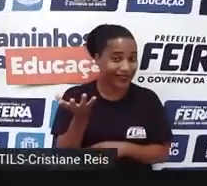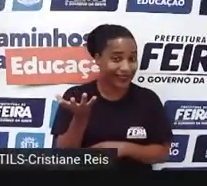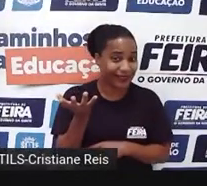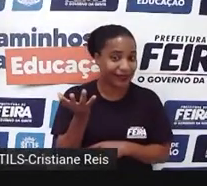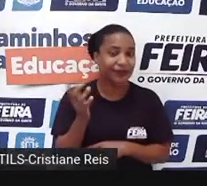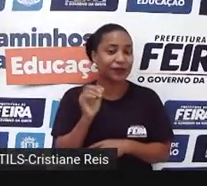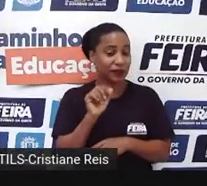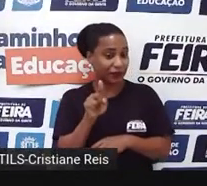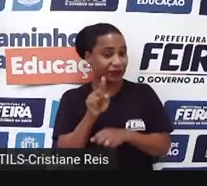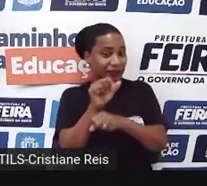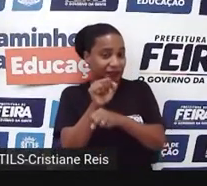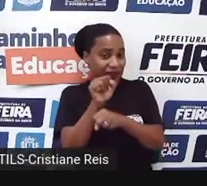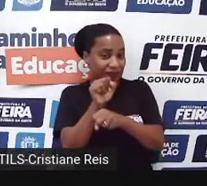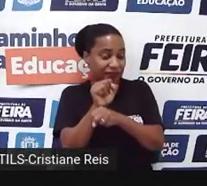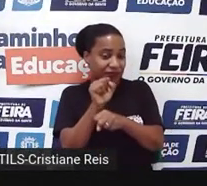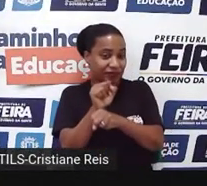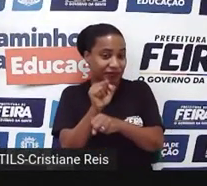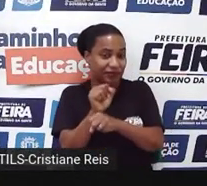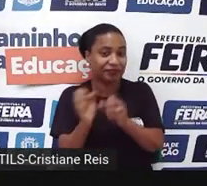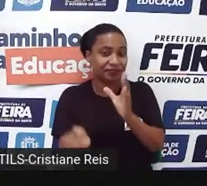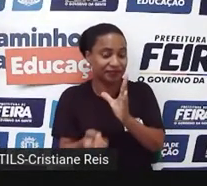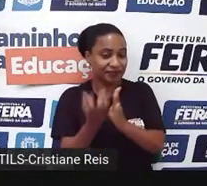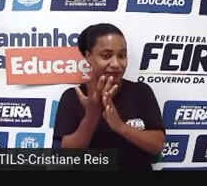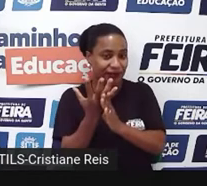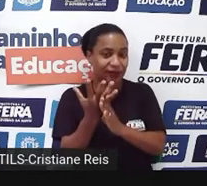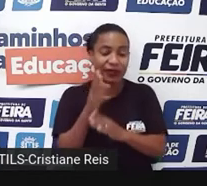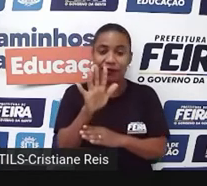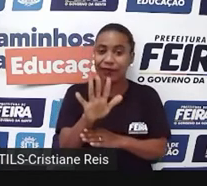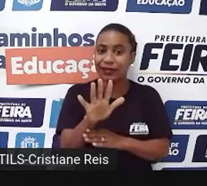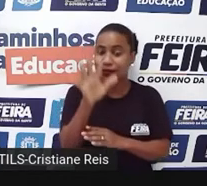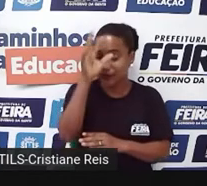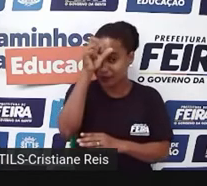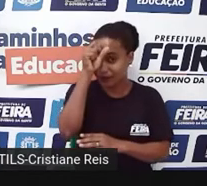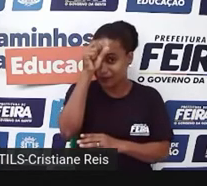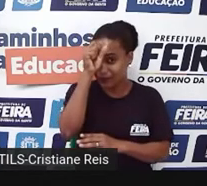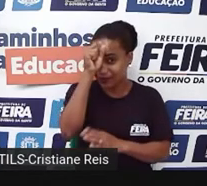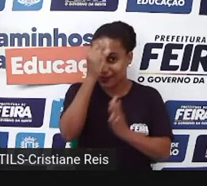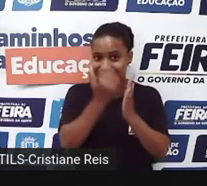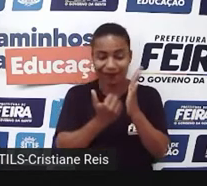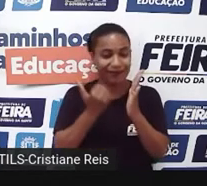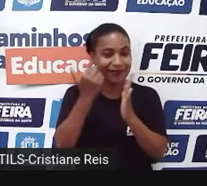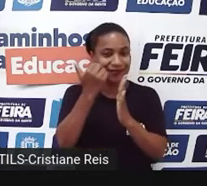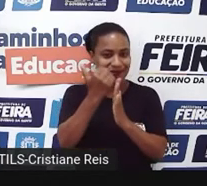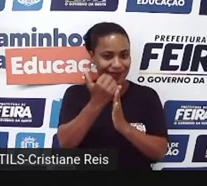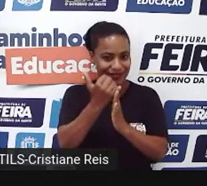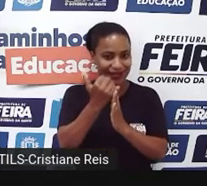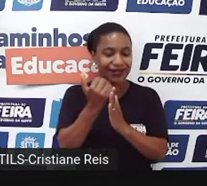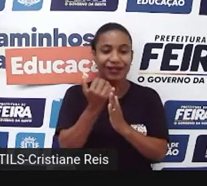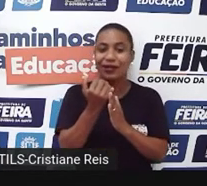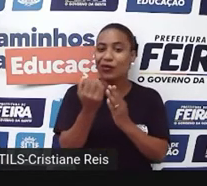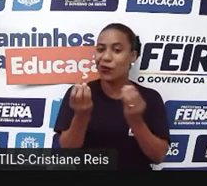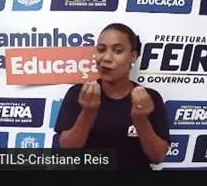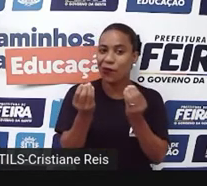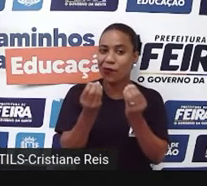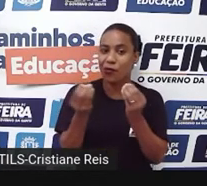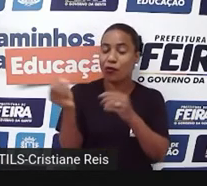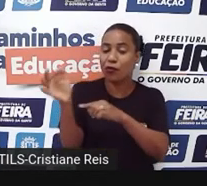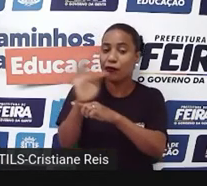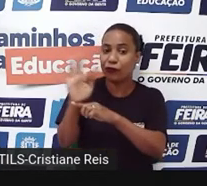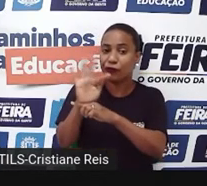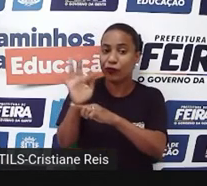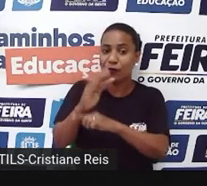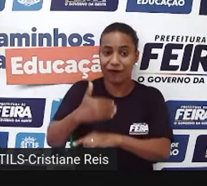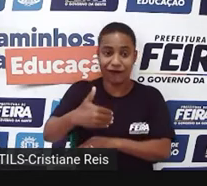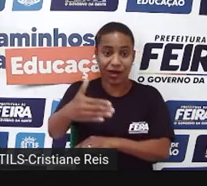vamos aguardar. Mas enquanto isso, vamos aprender um pouquinho sobre essa versão deste filme que está